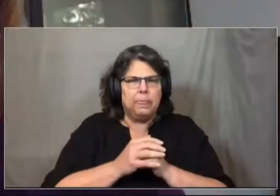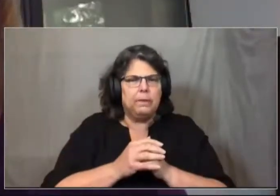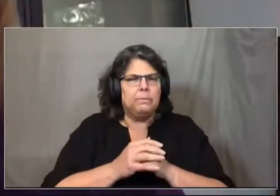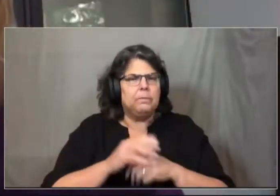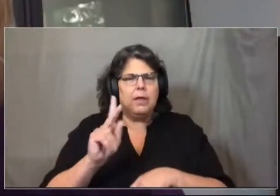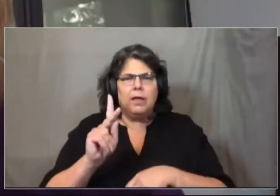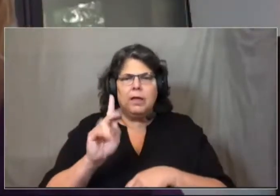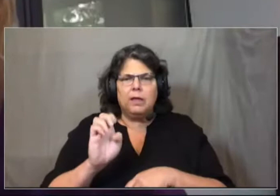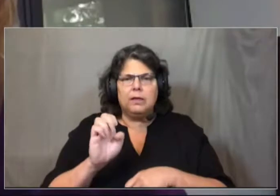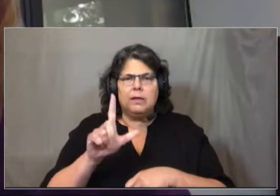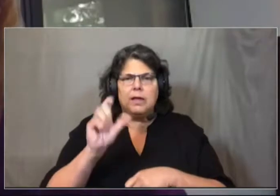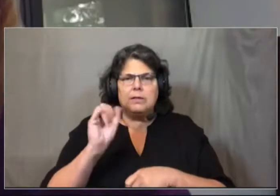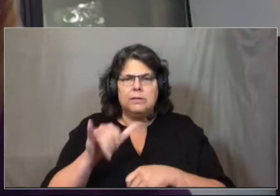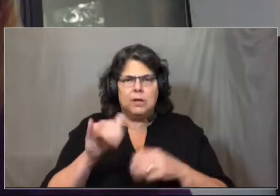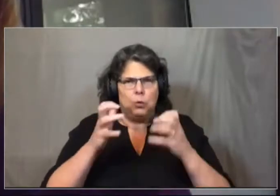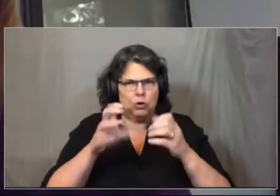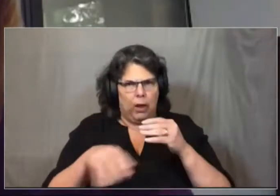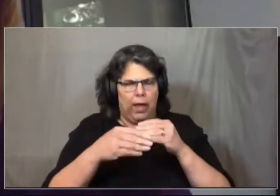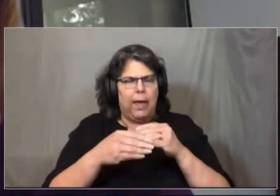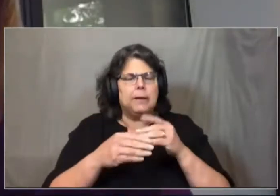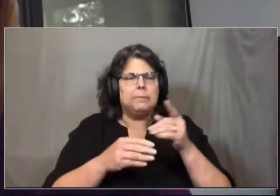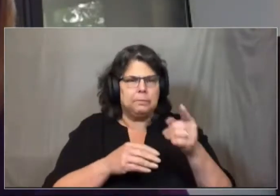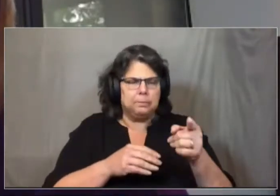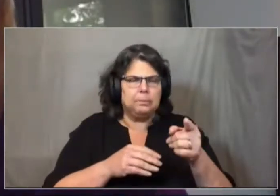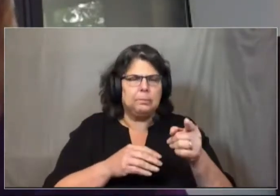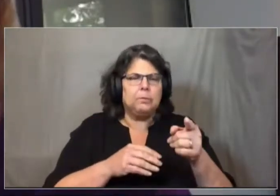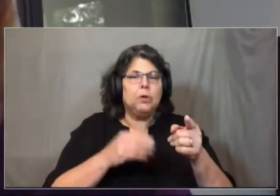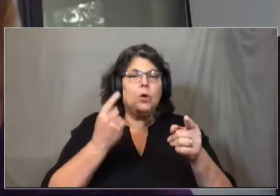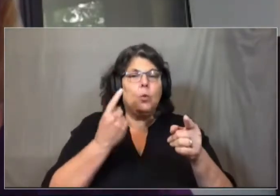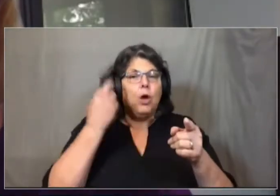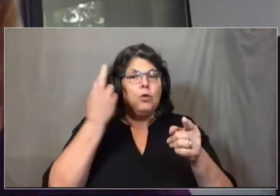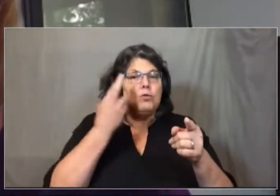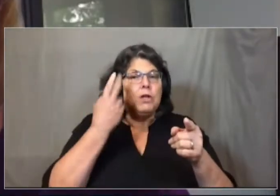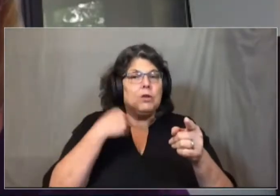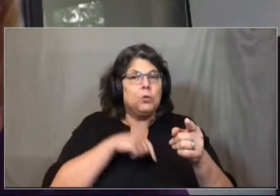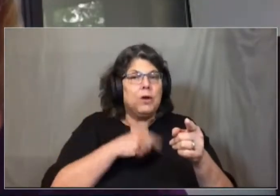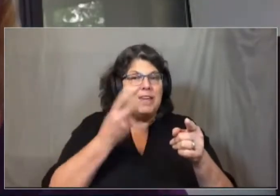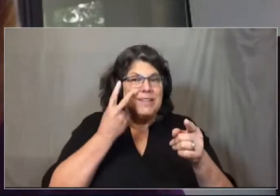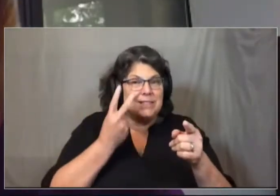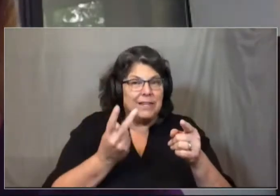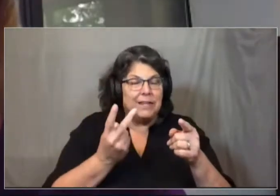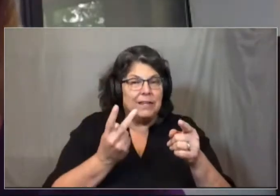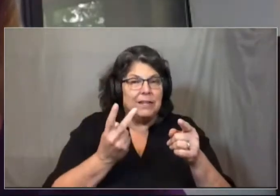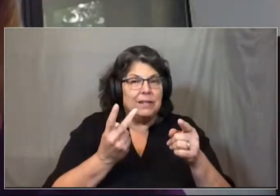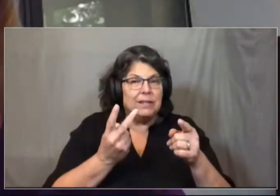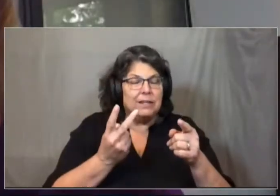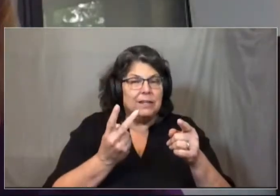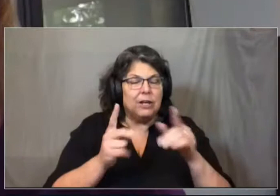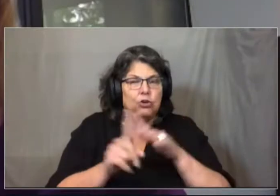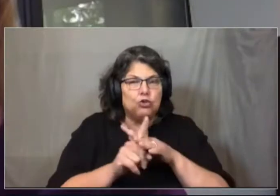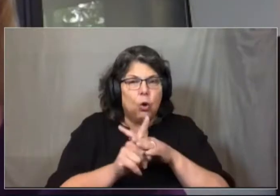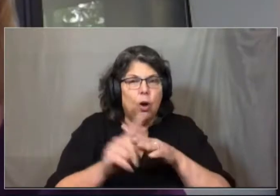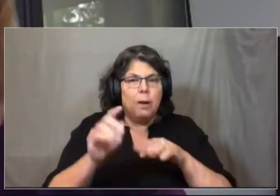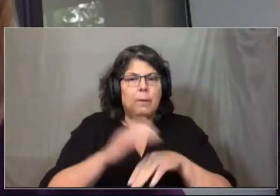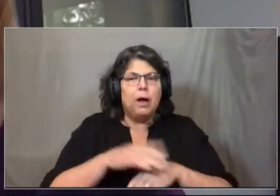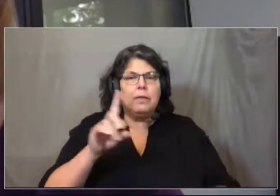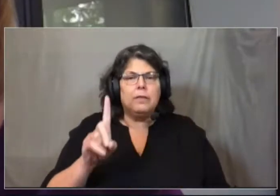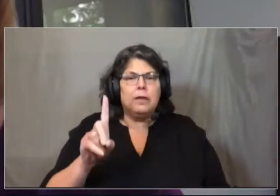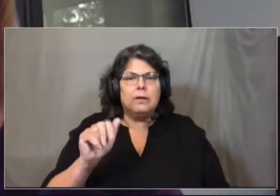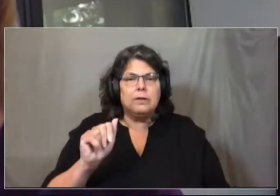much. I would just like to add that one of the reasons that we're seeing it come forth on the data tracker is